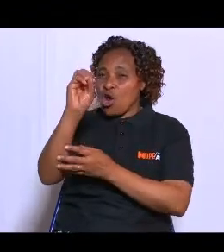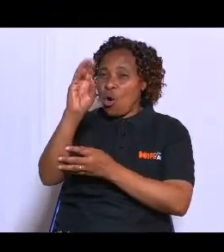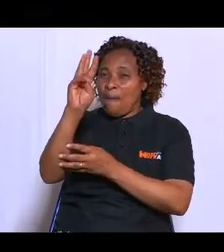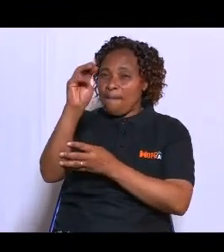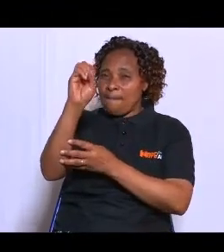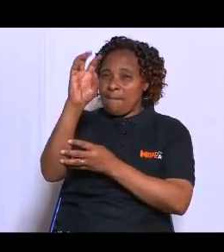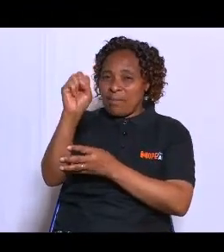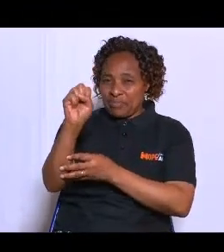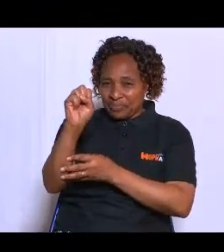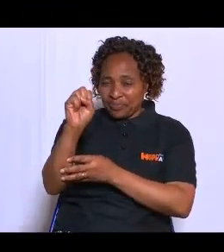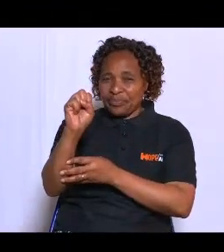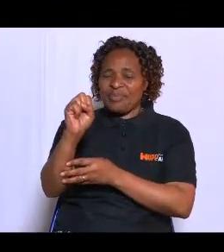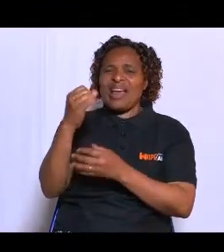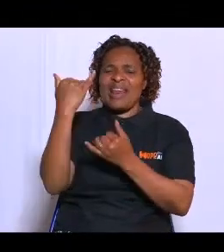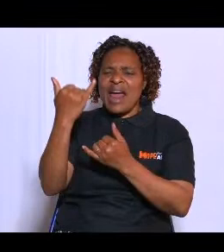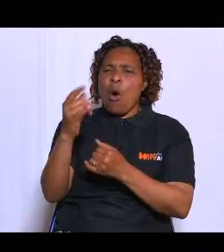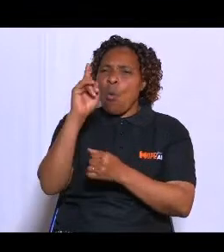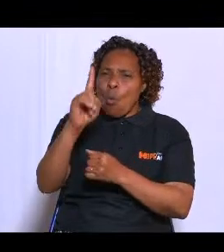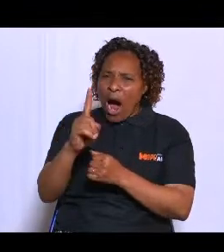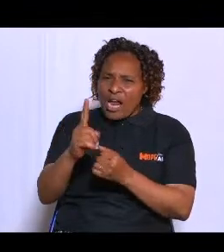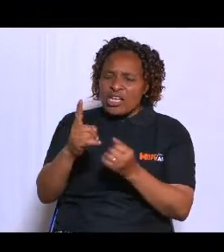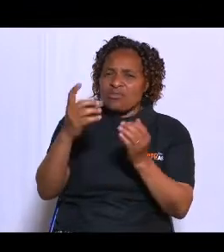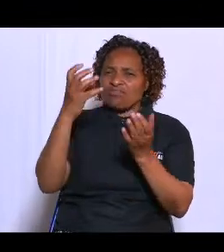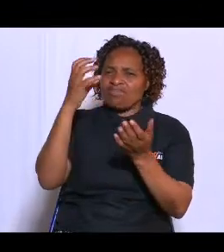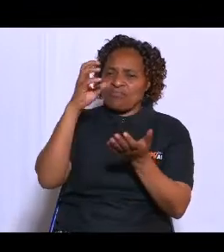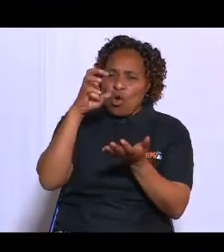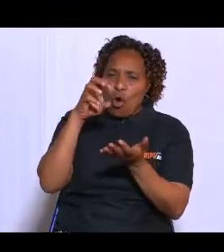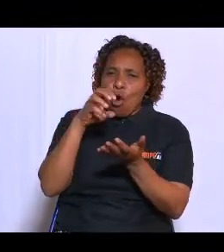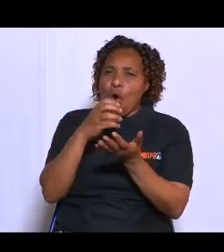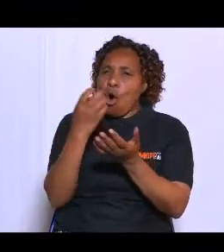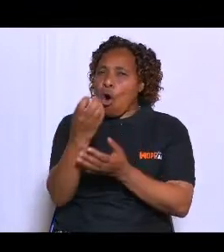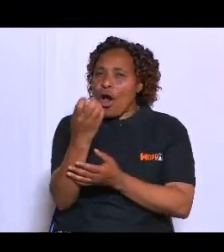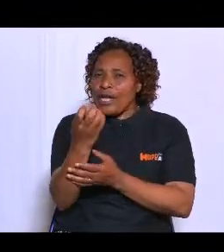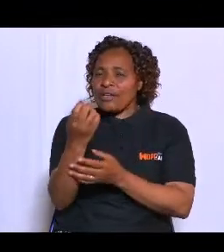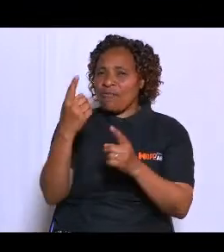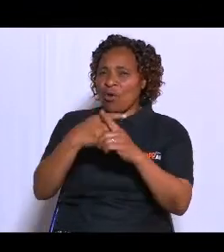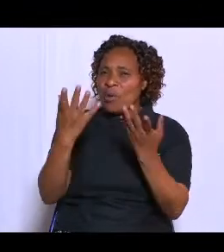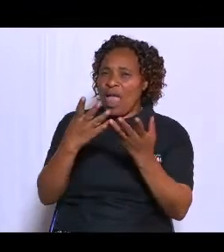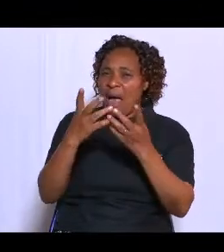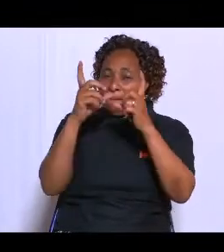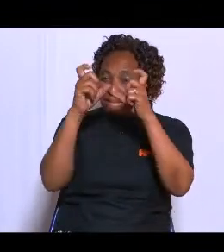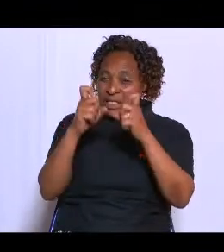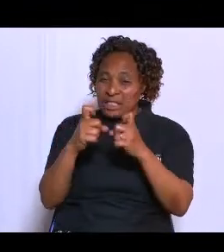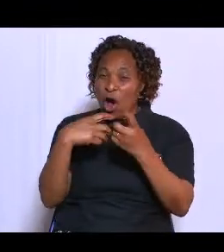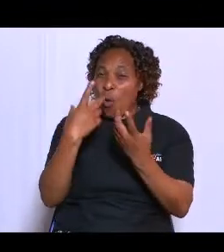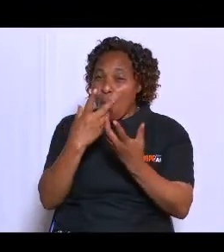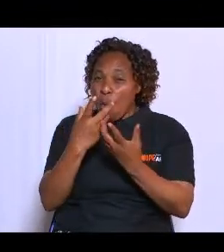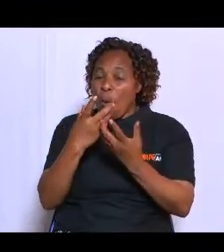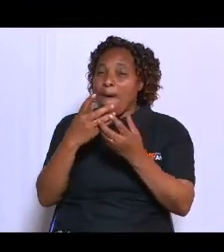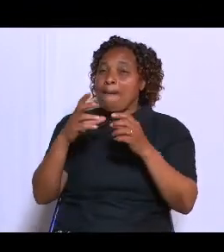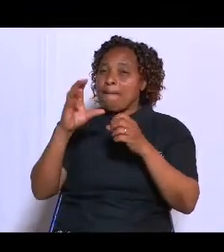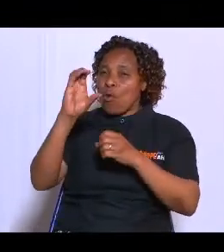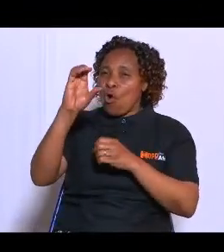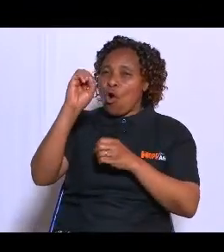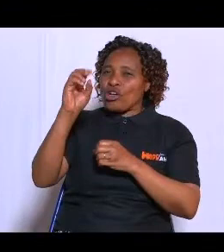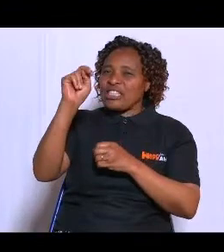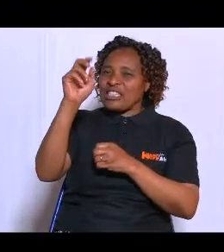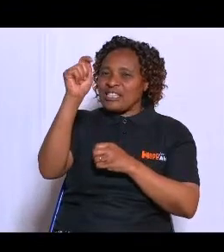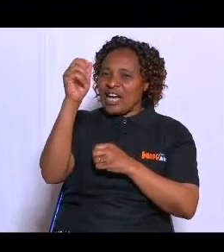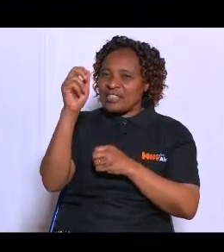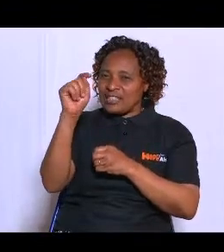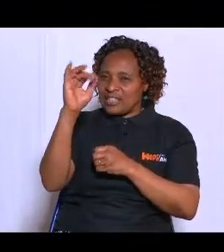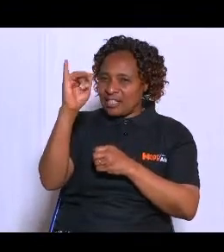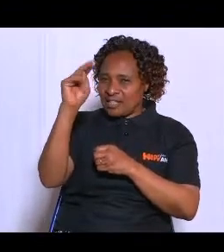that on one side of the coin is Constantine's picture on the other side of the coin is the sun god